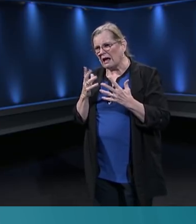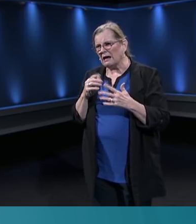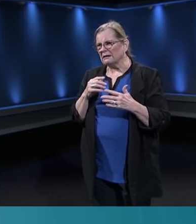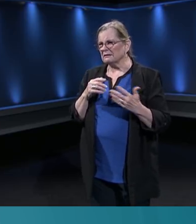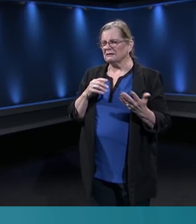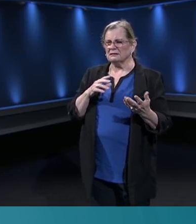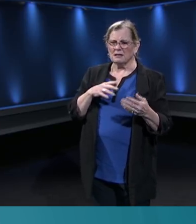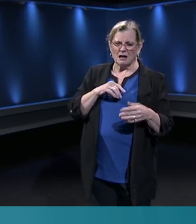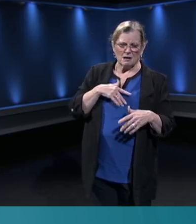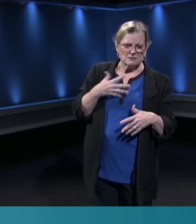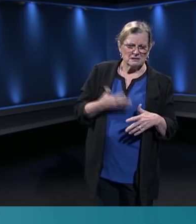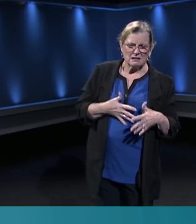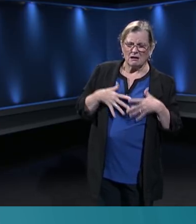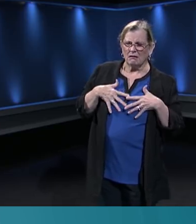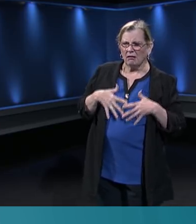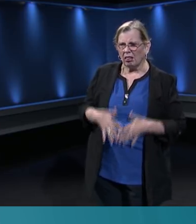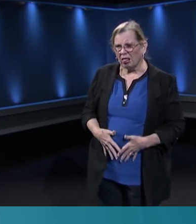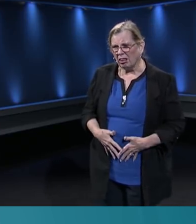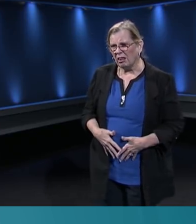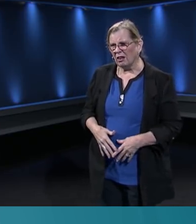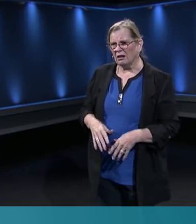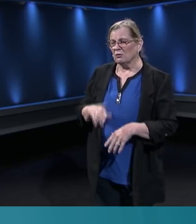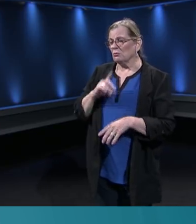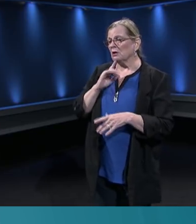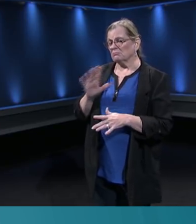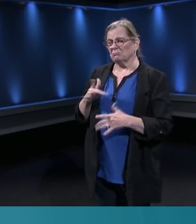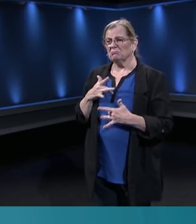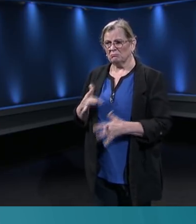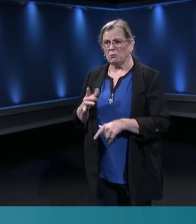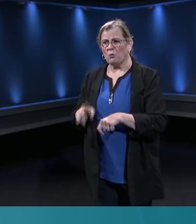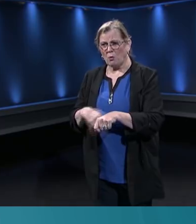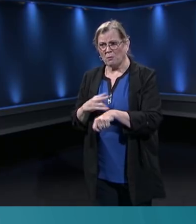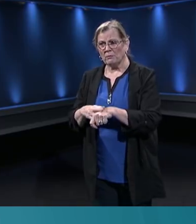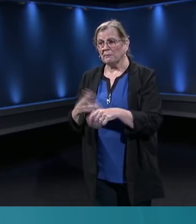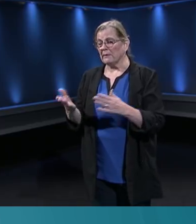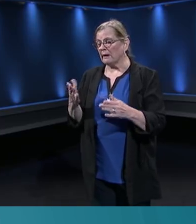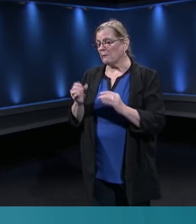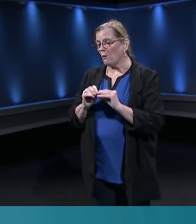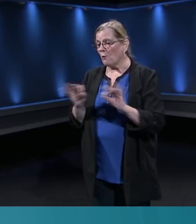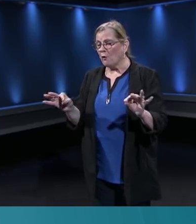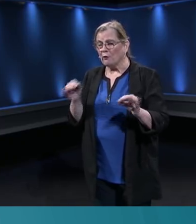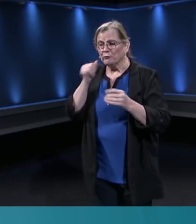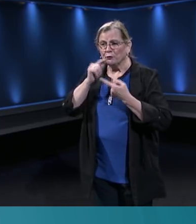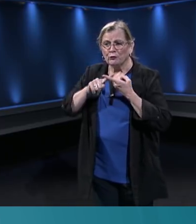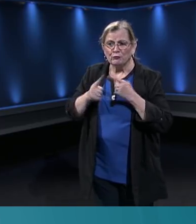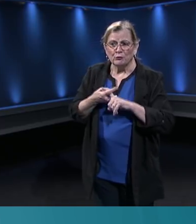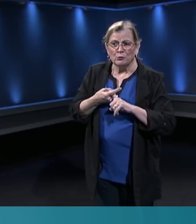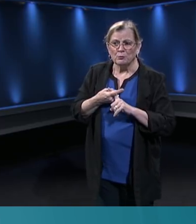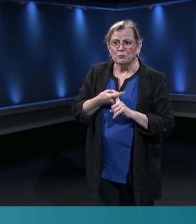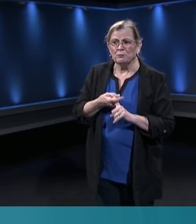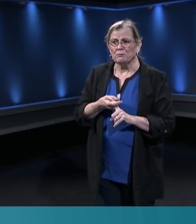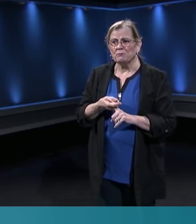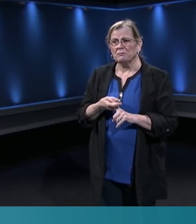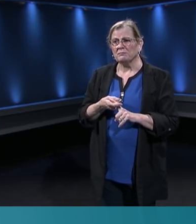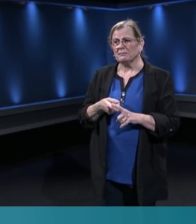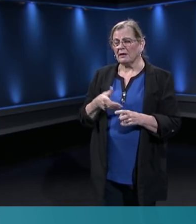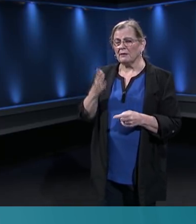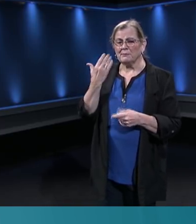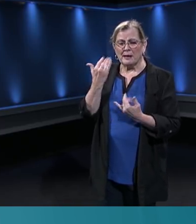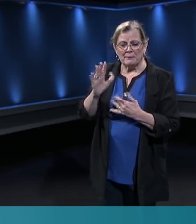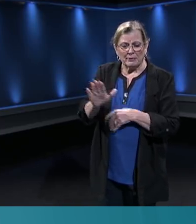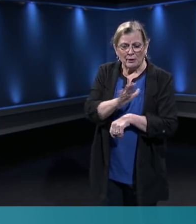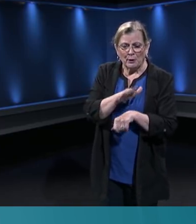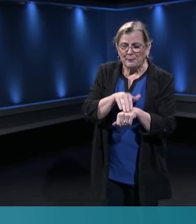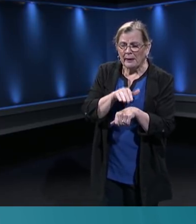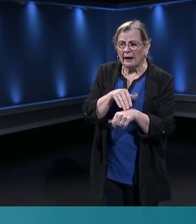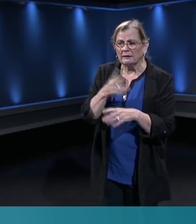normal to be sad after a breakup or after the loss of a pet. And to experience those feelings is normal. We